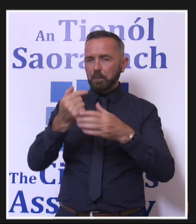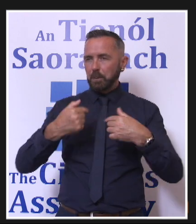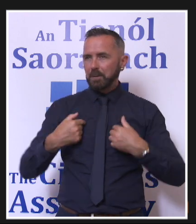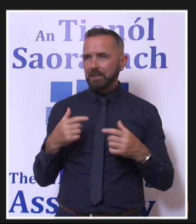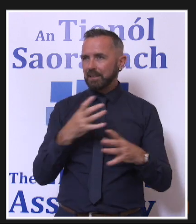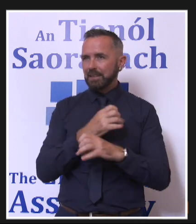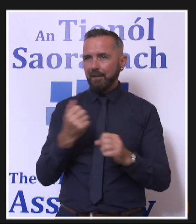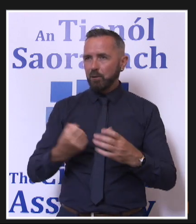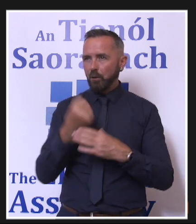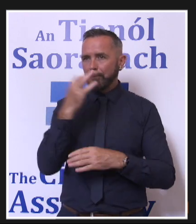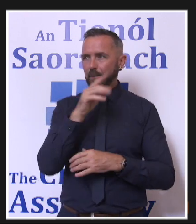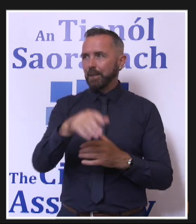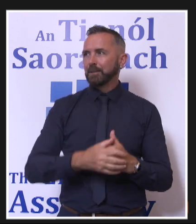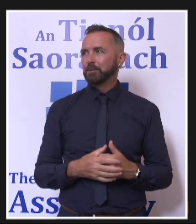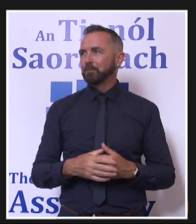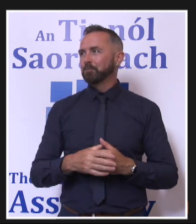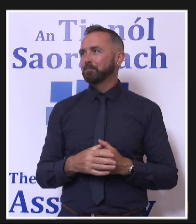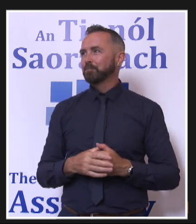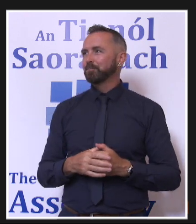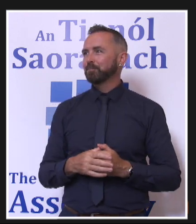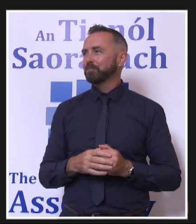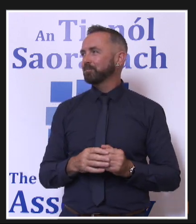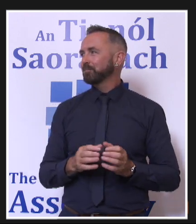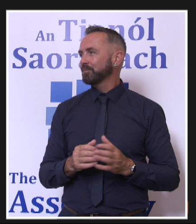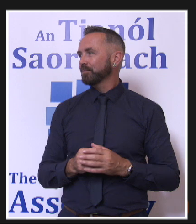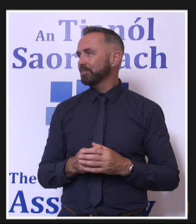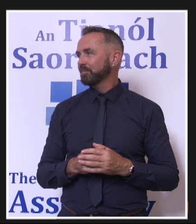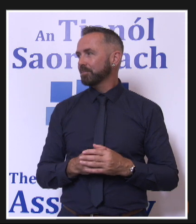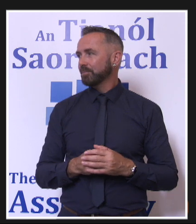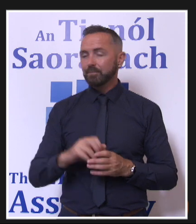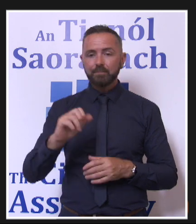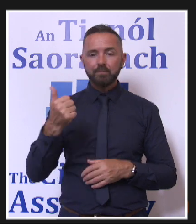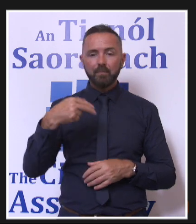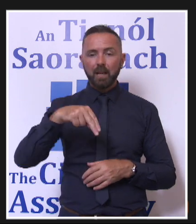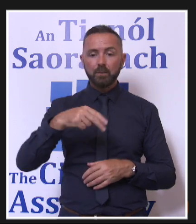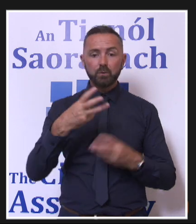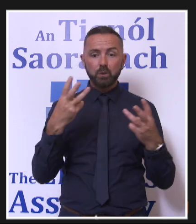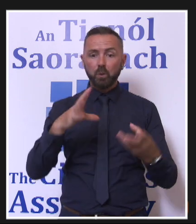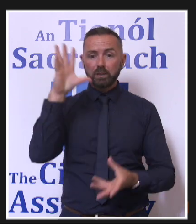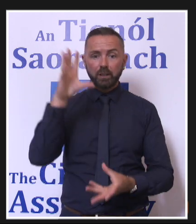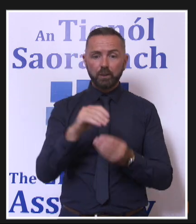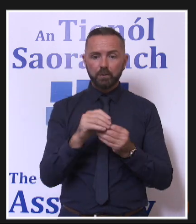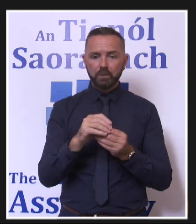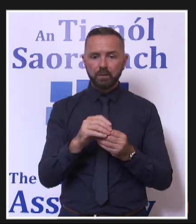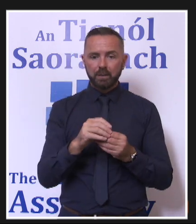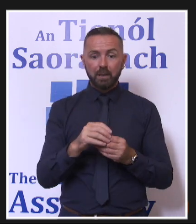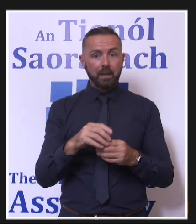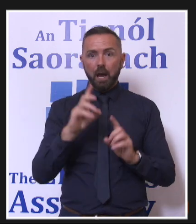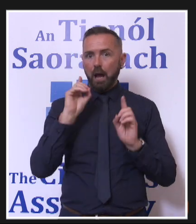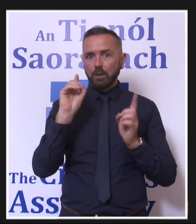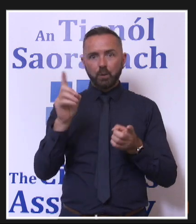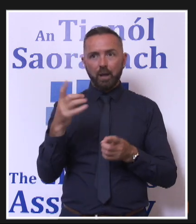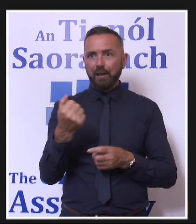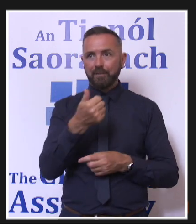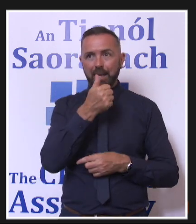And Anouch, would you like to conclude? Yeah, I mean, it's a very hard question, and obviously I don't have the answer, but it's